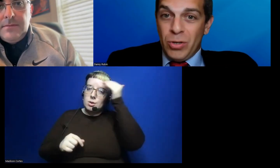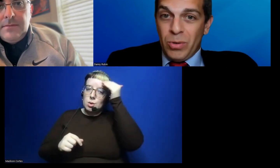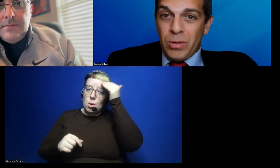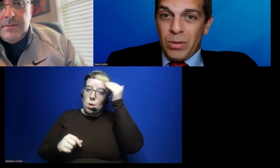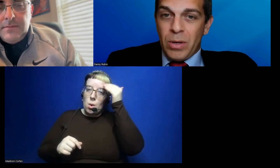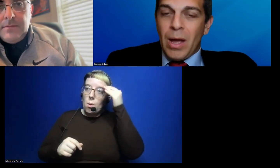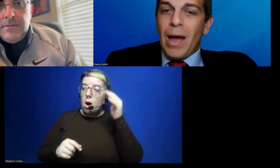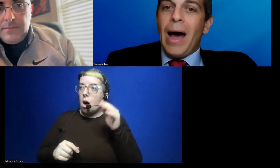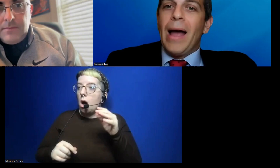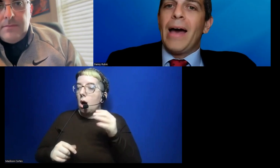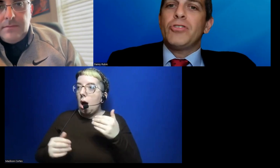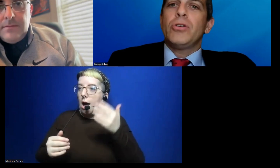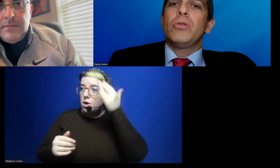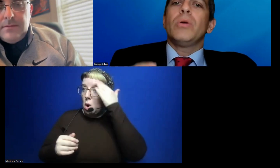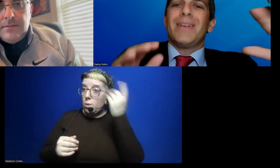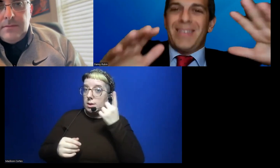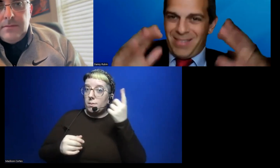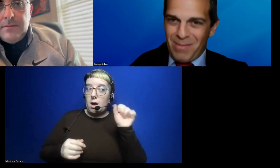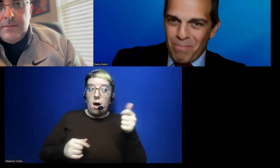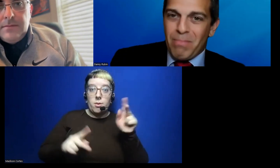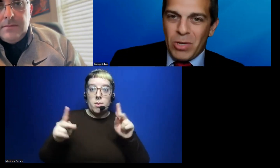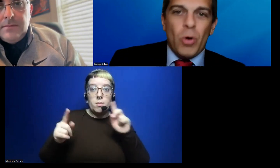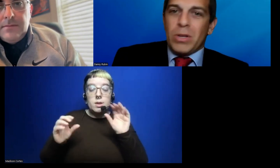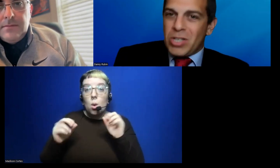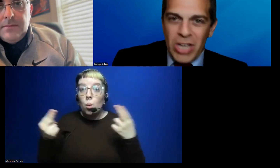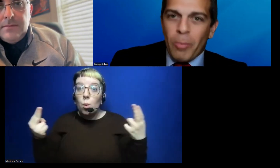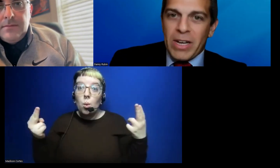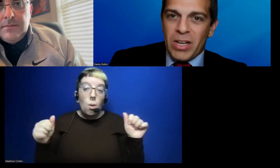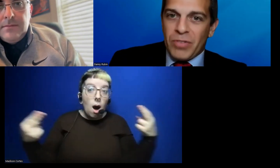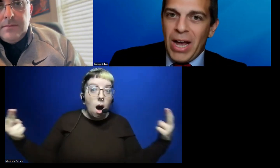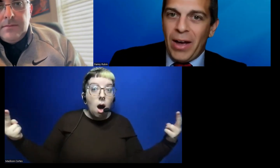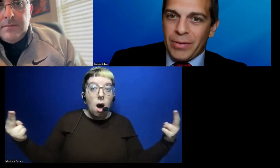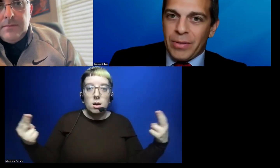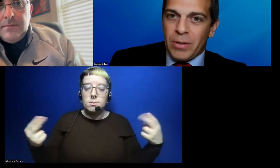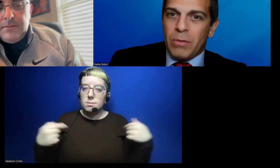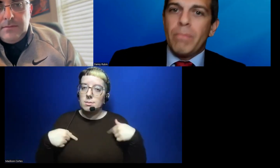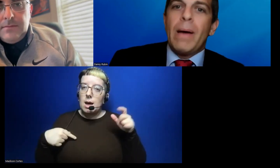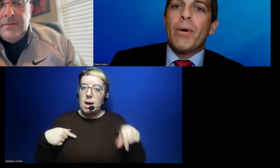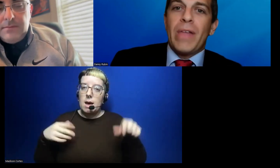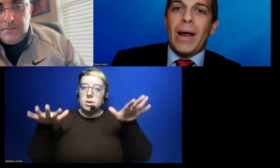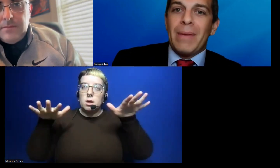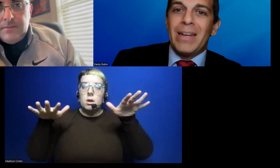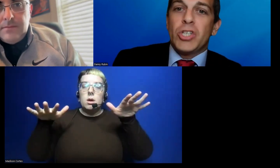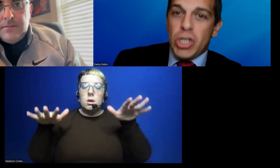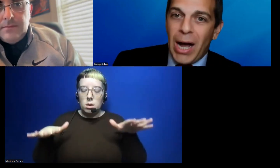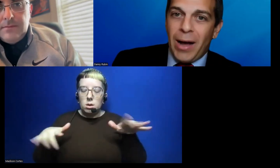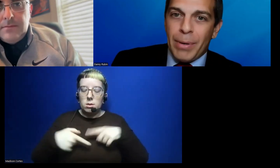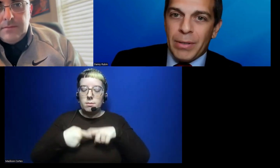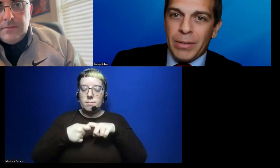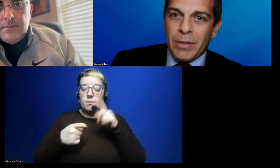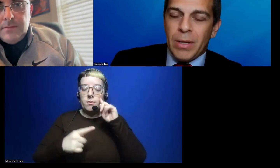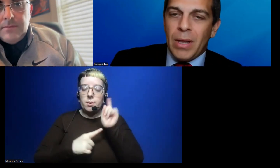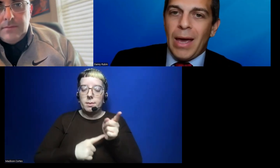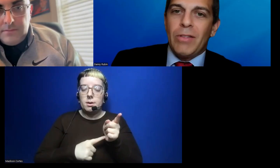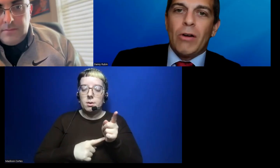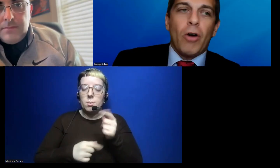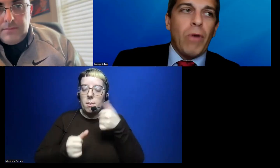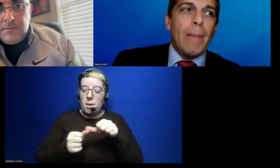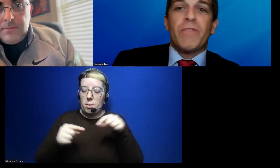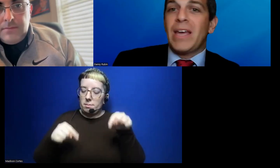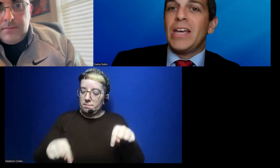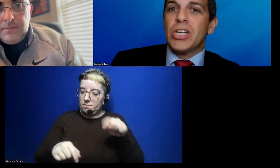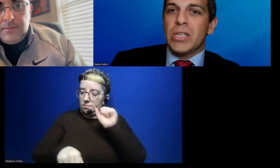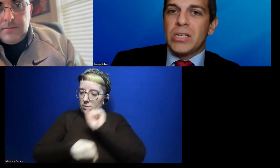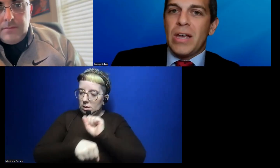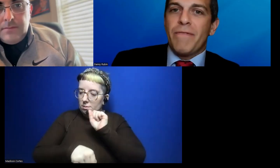and ah to, I have to, settle myself down. Remember that I'm in a job and there